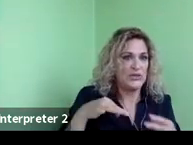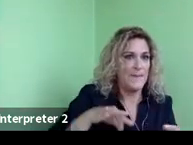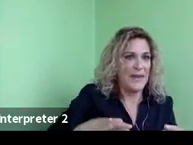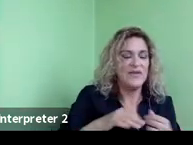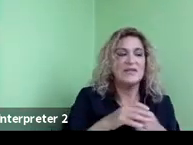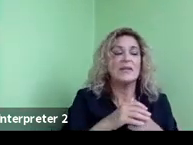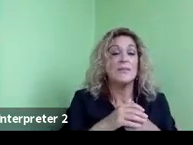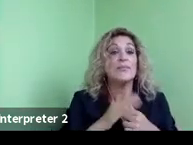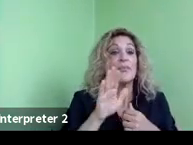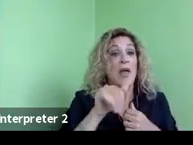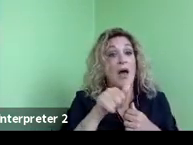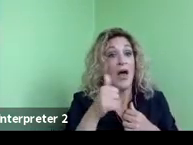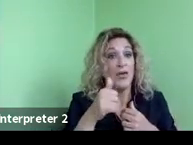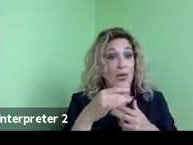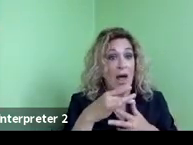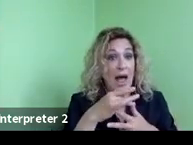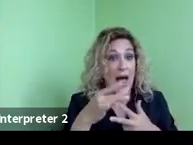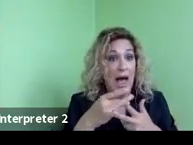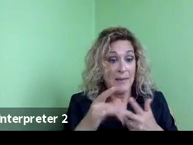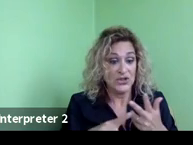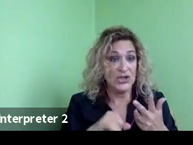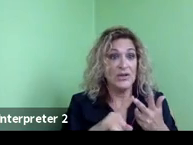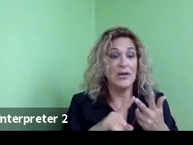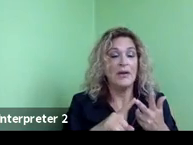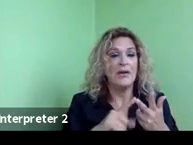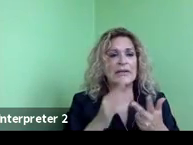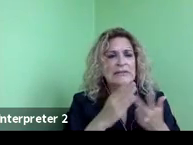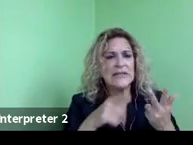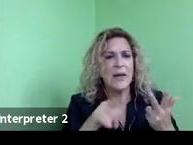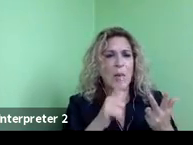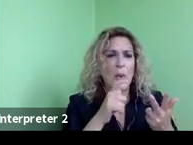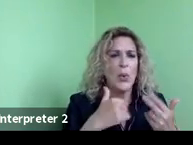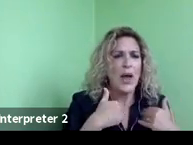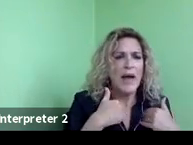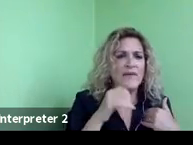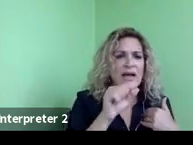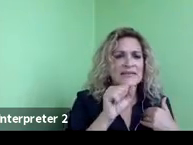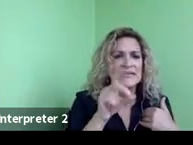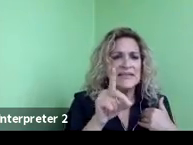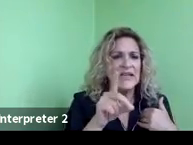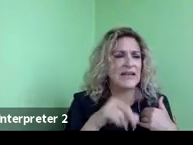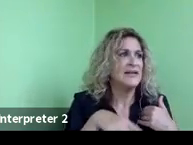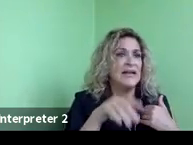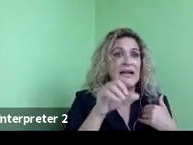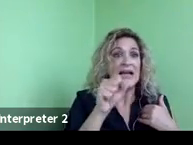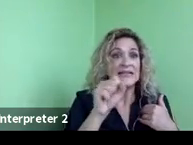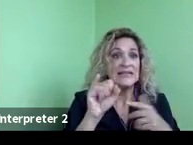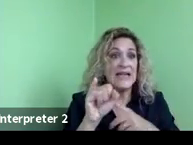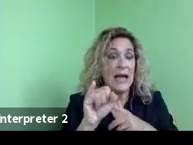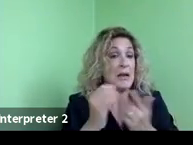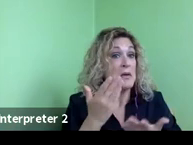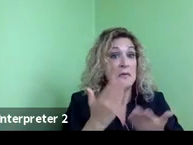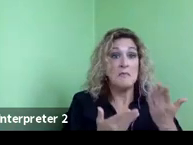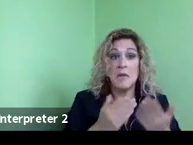is there are some folks who may have SSD or SSI and may not need to apply.